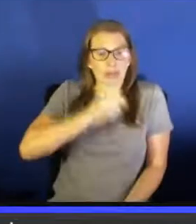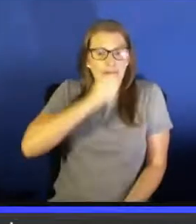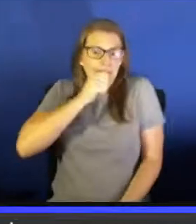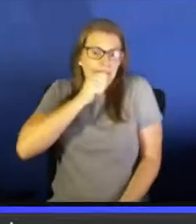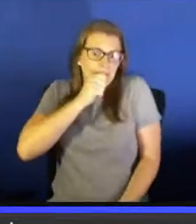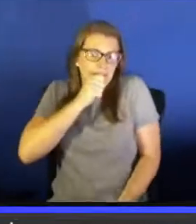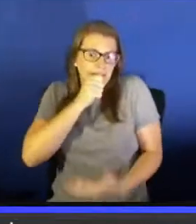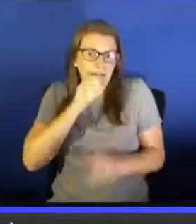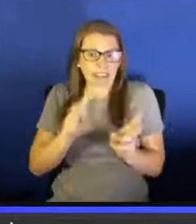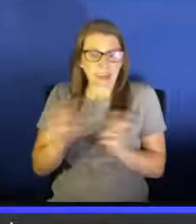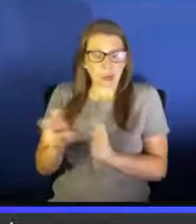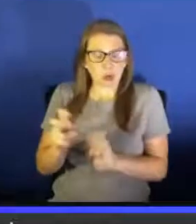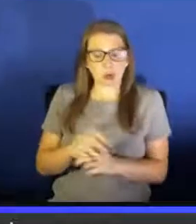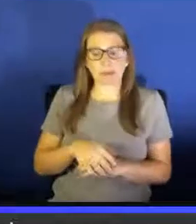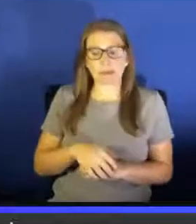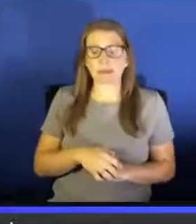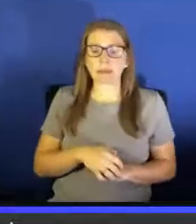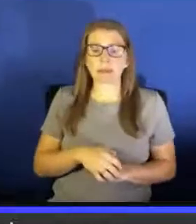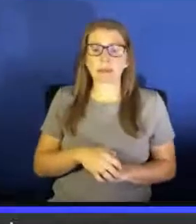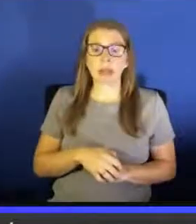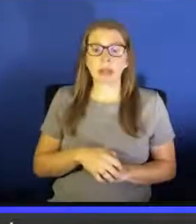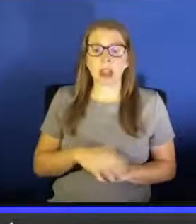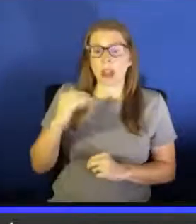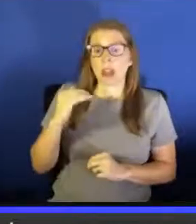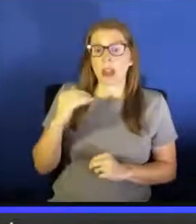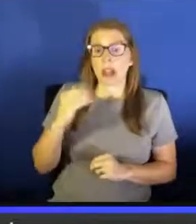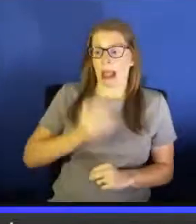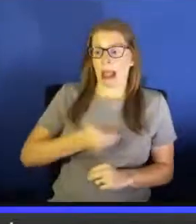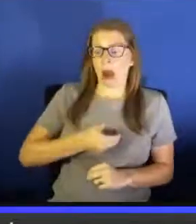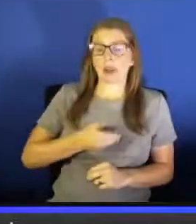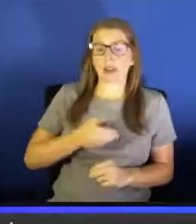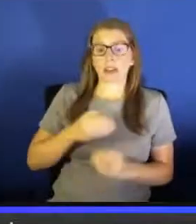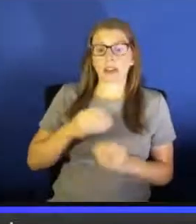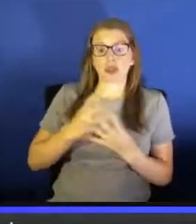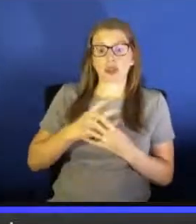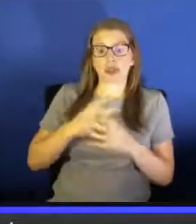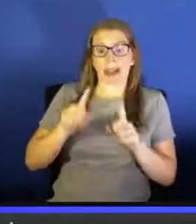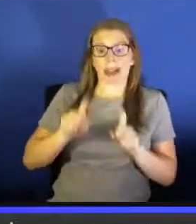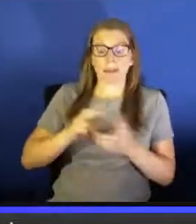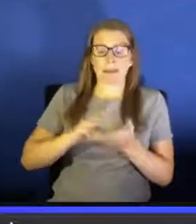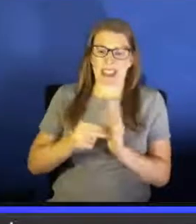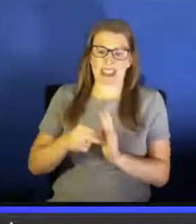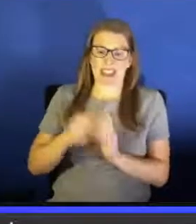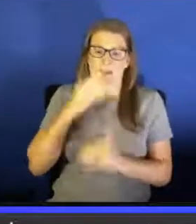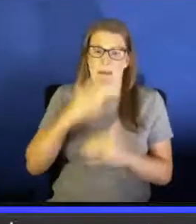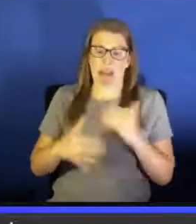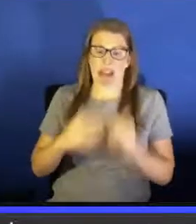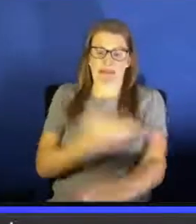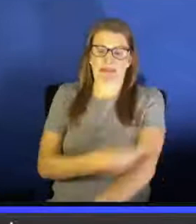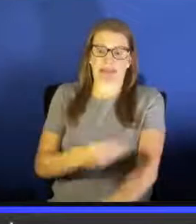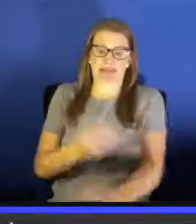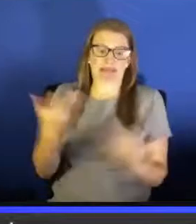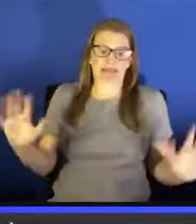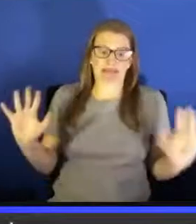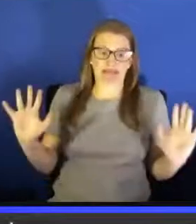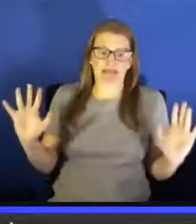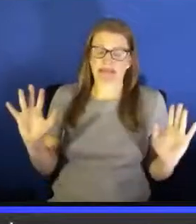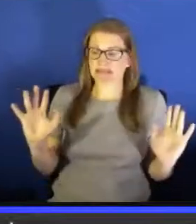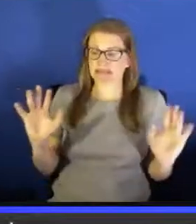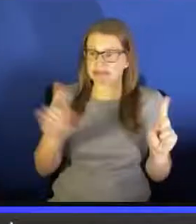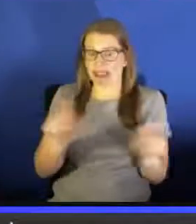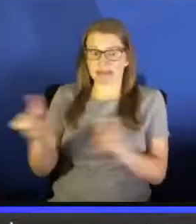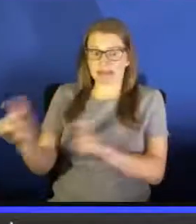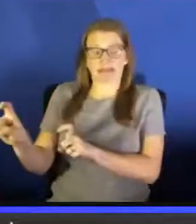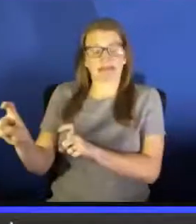things like we're doing, our prostate cancer screening is a blood test. We get blood tests all the time, right? Having that